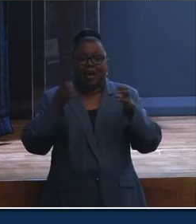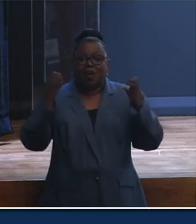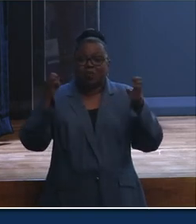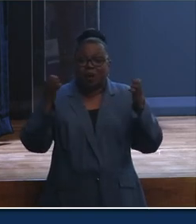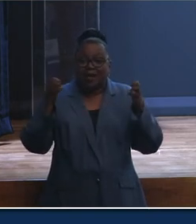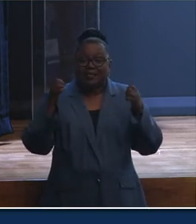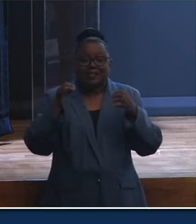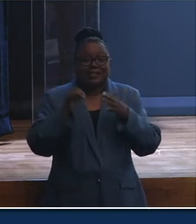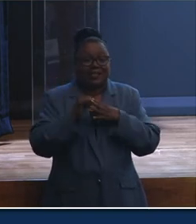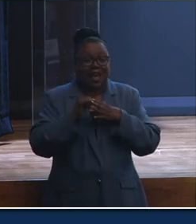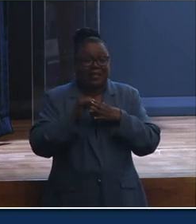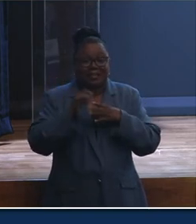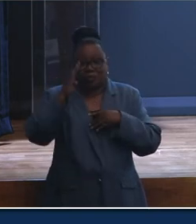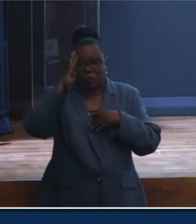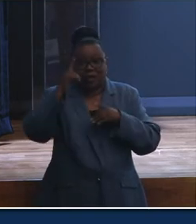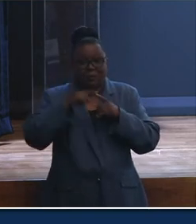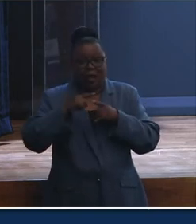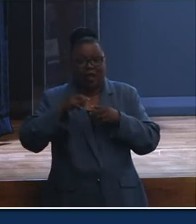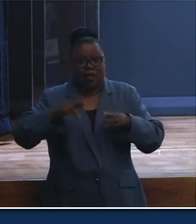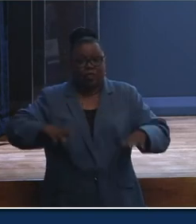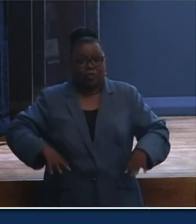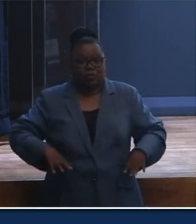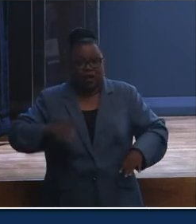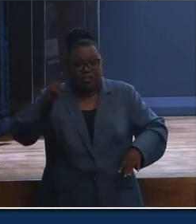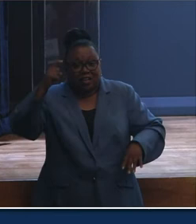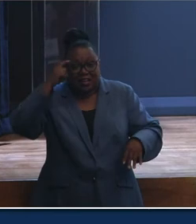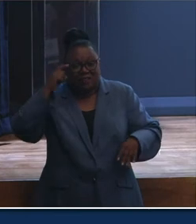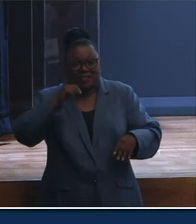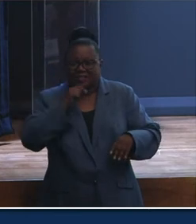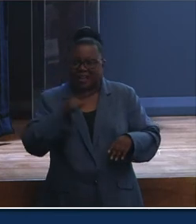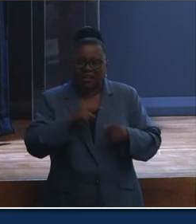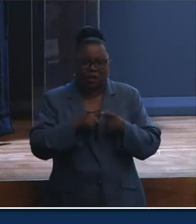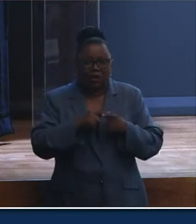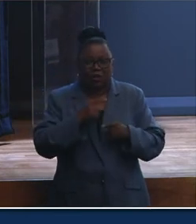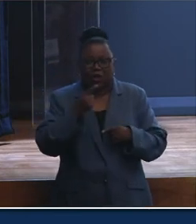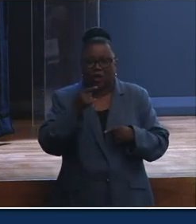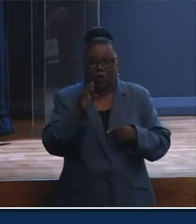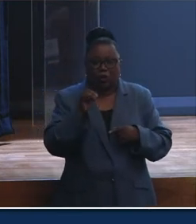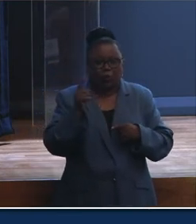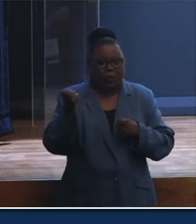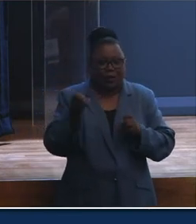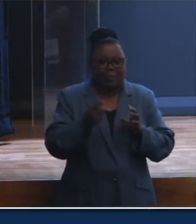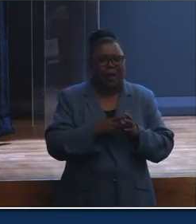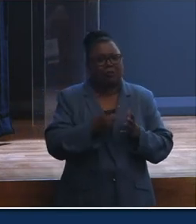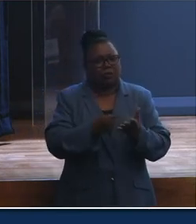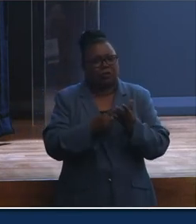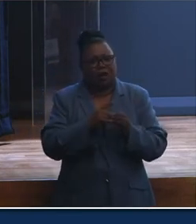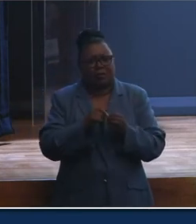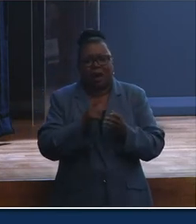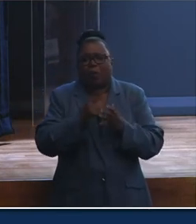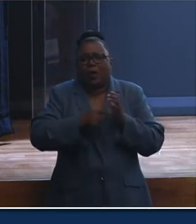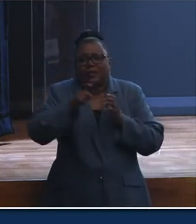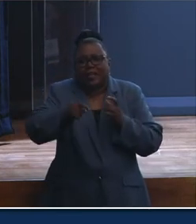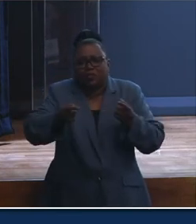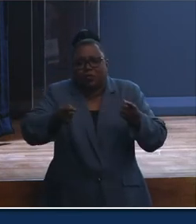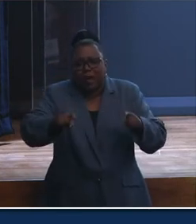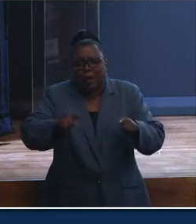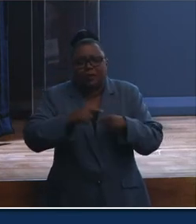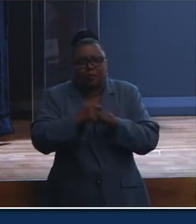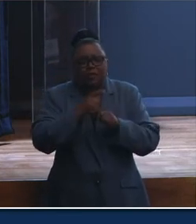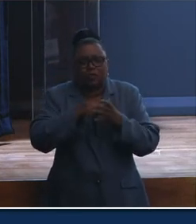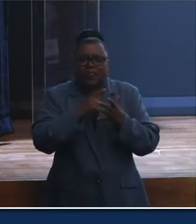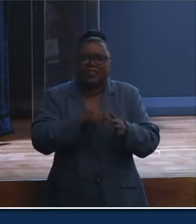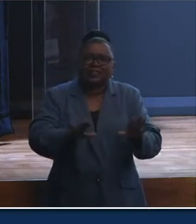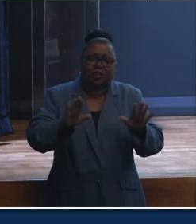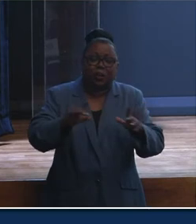that has been created by the Russian government, it's not only we bring Brittany back, but we start talking about what needs to happen to make sure